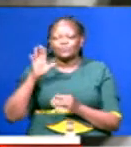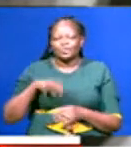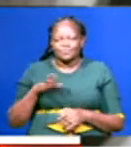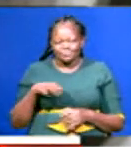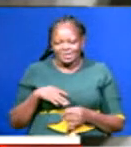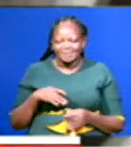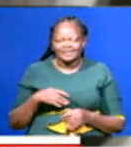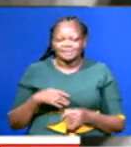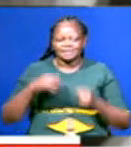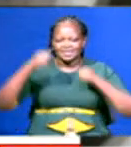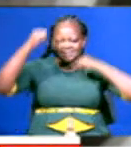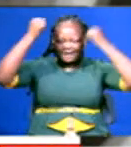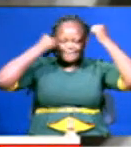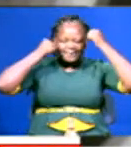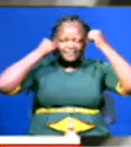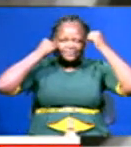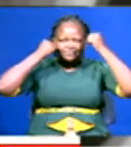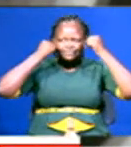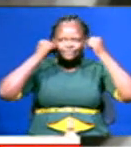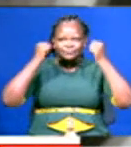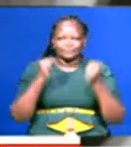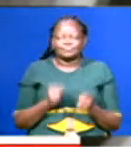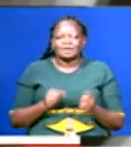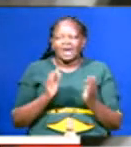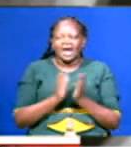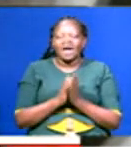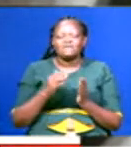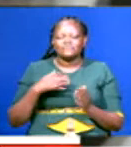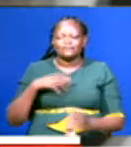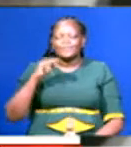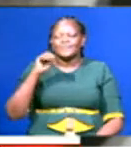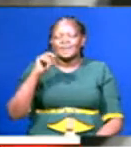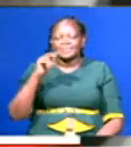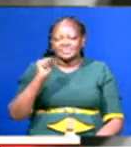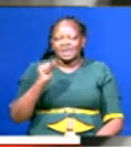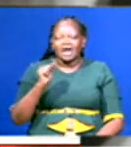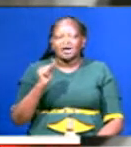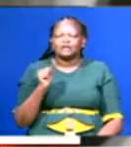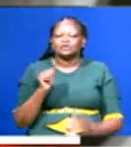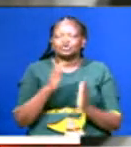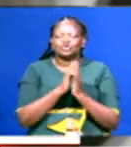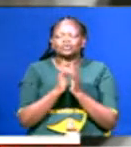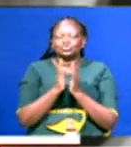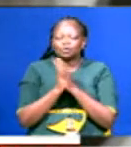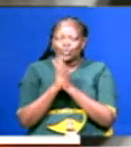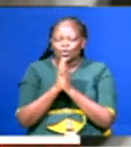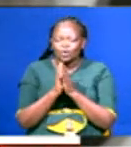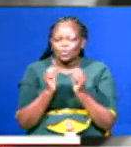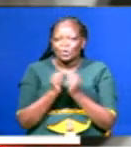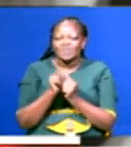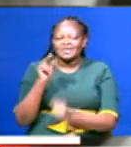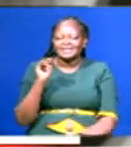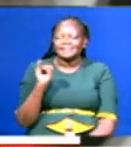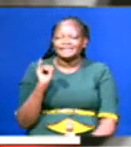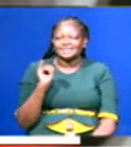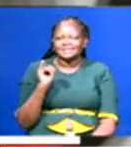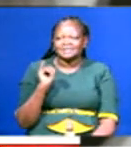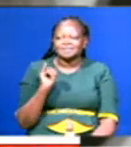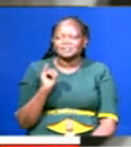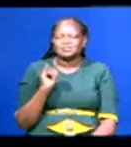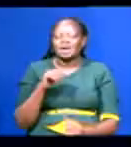defense forces. Here's Martha Waifaka's story with Missy Nisi Imano on Military